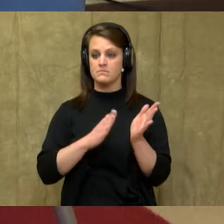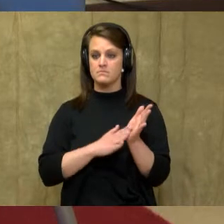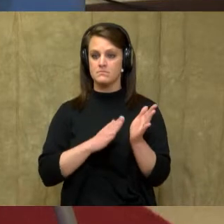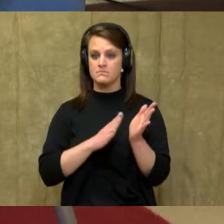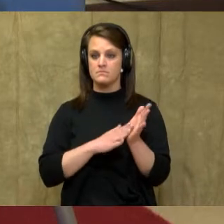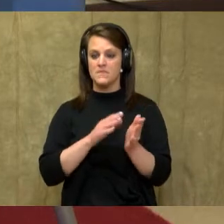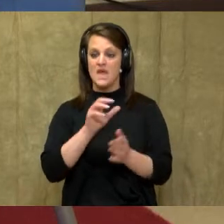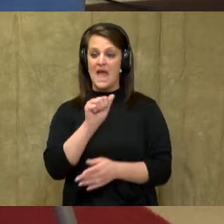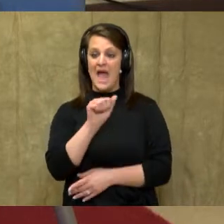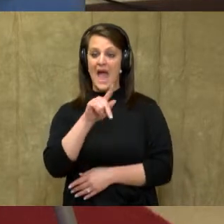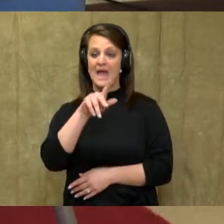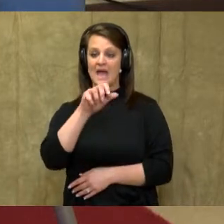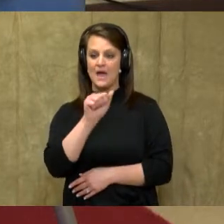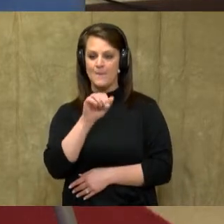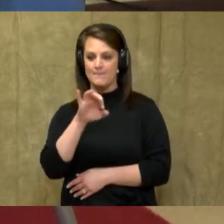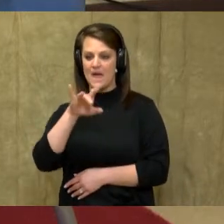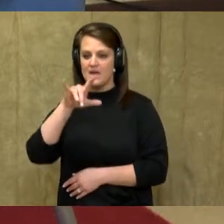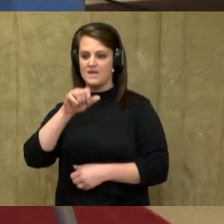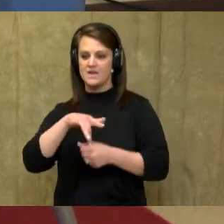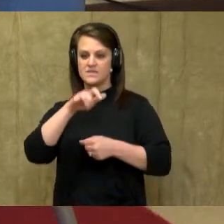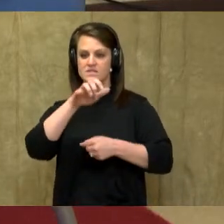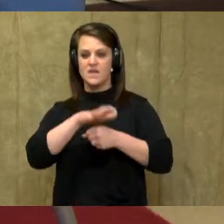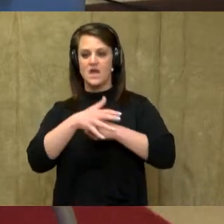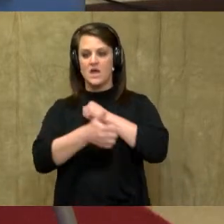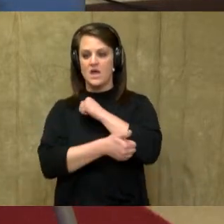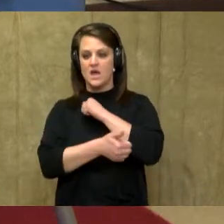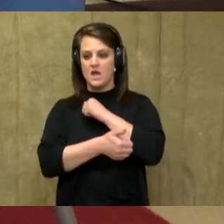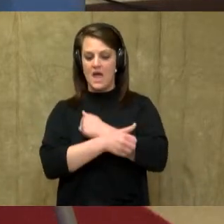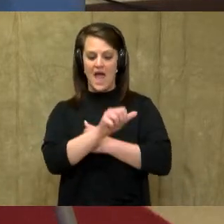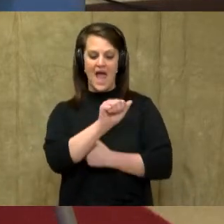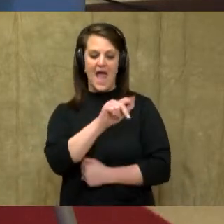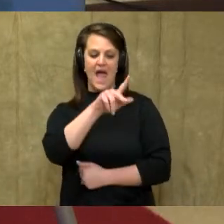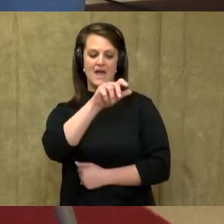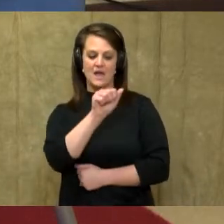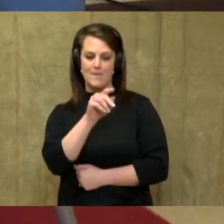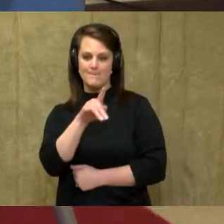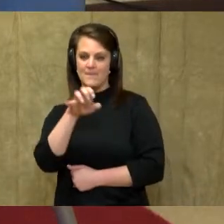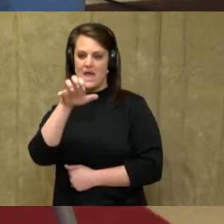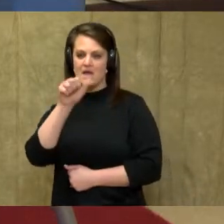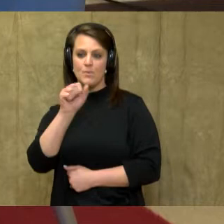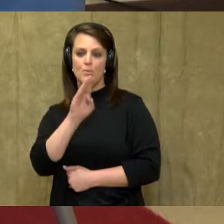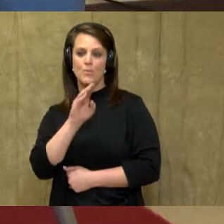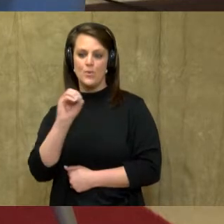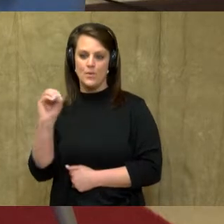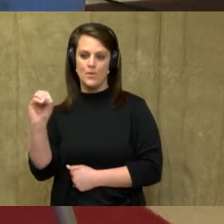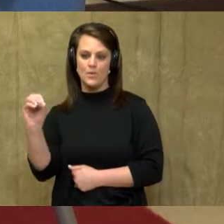Acca-Bacca, soda cracker. Acca-Bacca, boo.